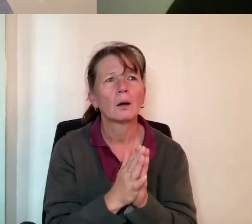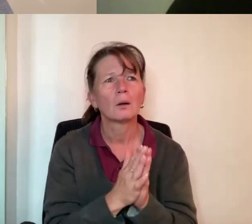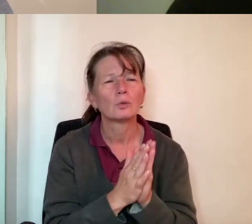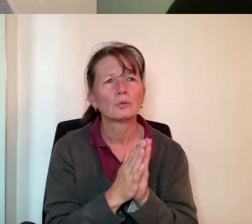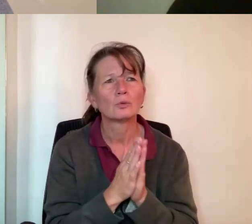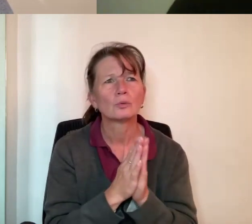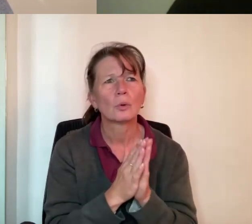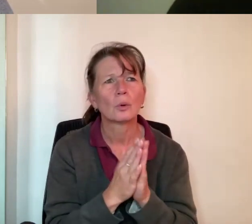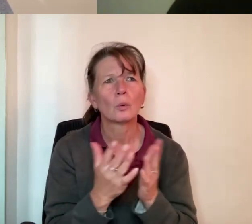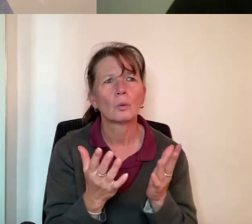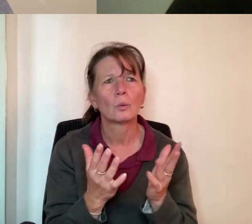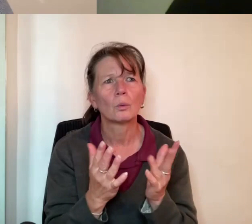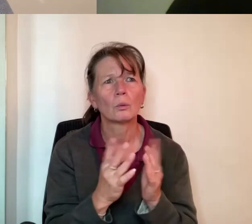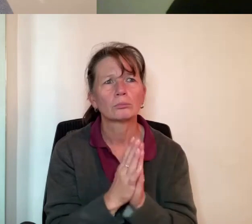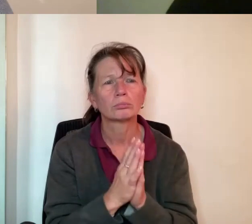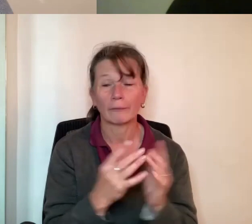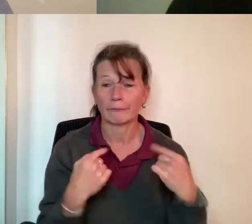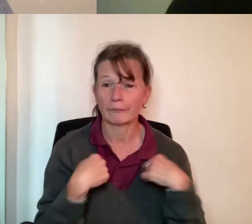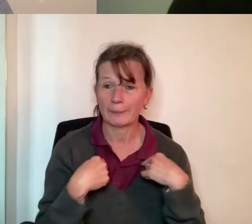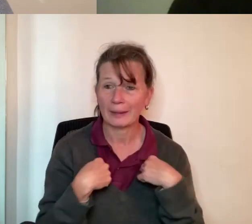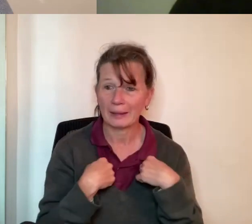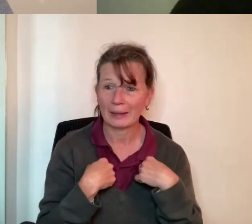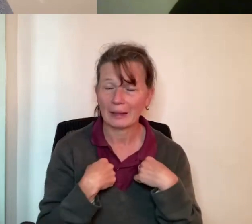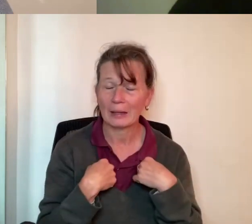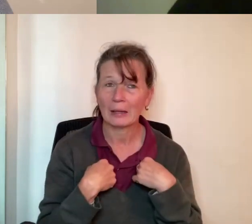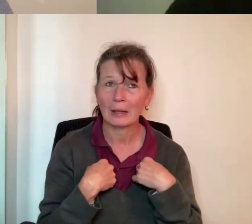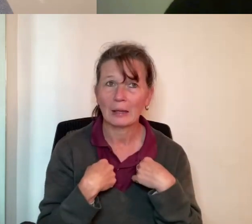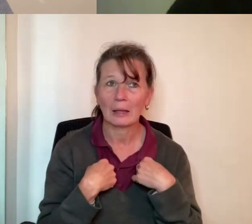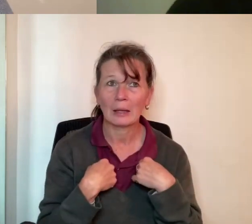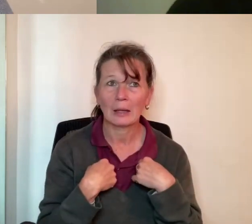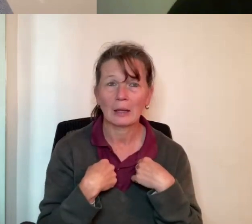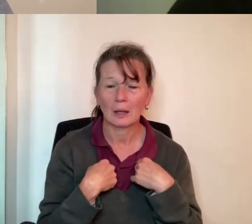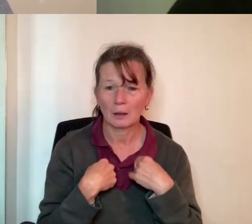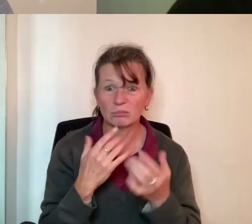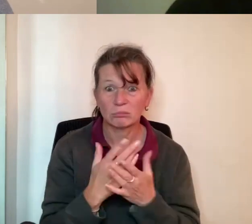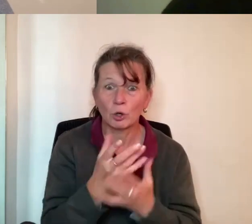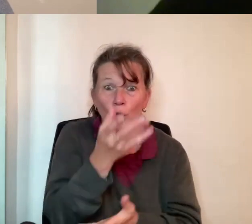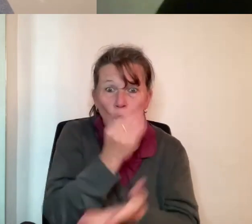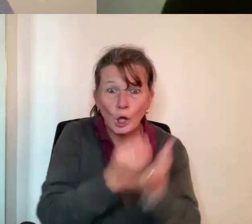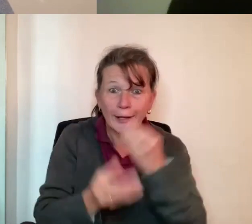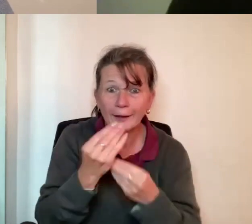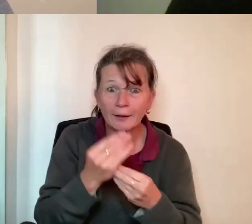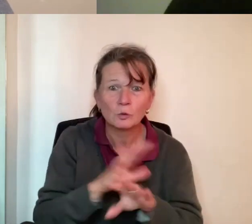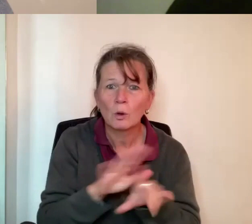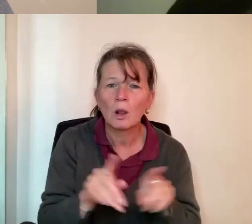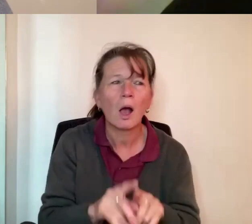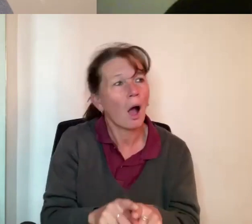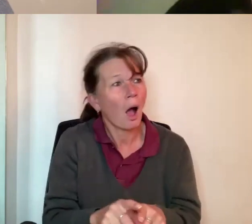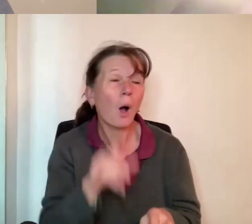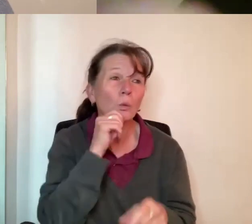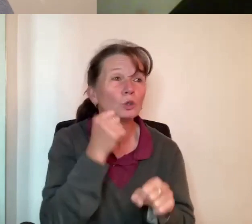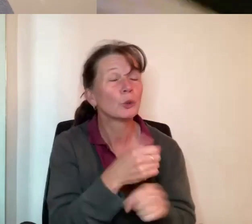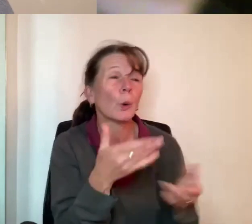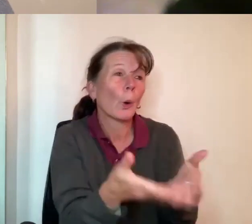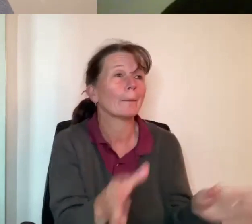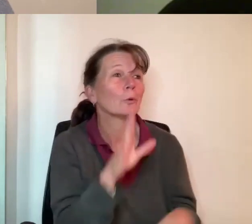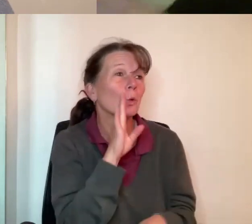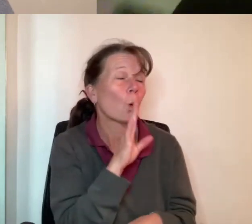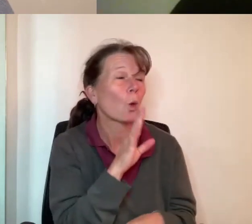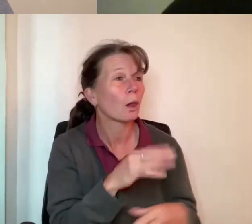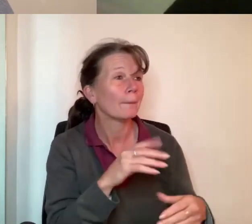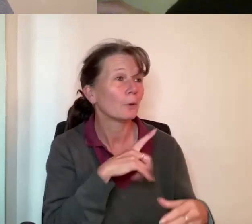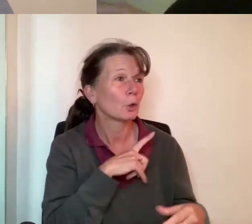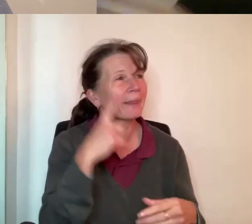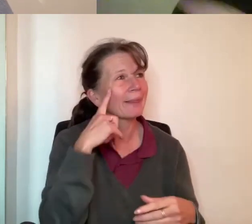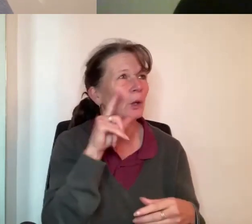So for me, it was about a learning. It wasn't about kind of, oh, we're going to do this open call because it's then going to lead to this